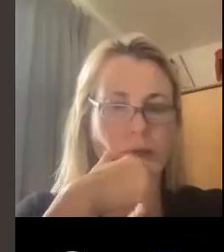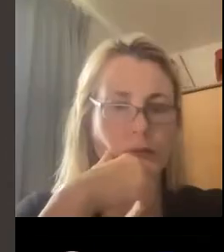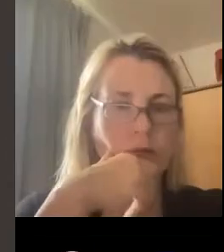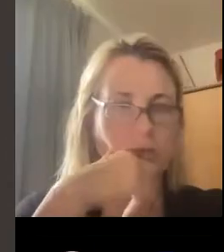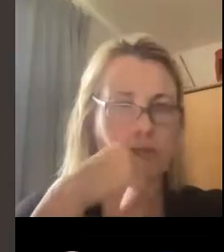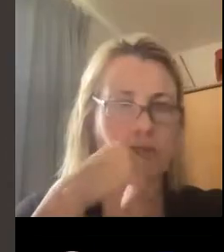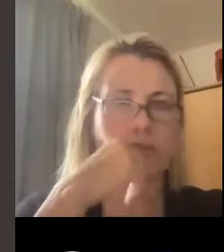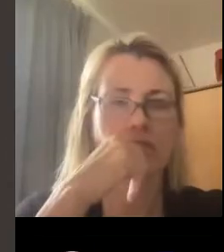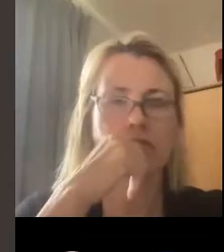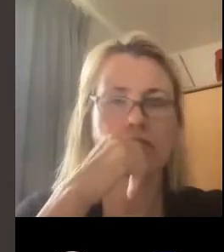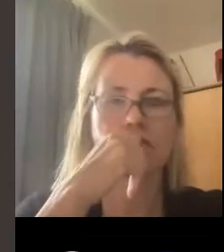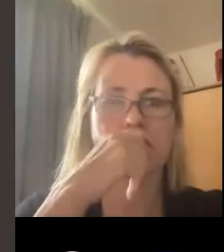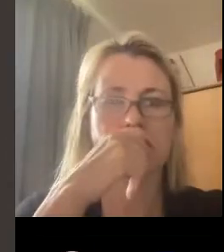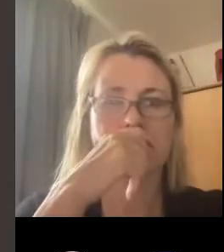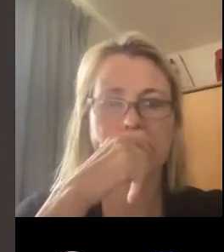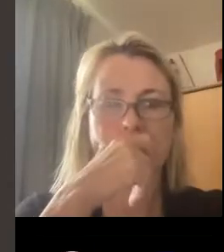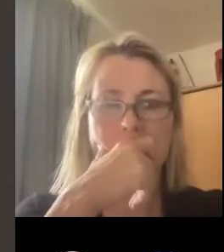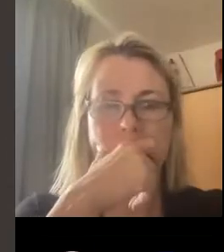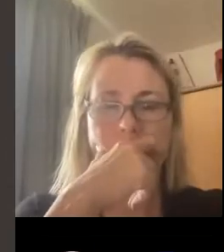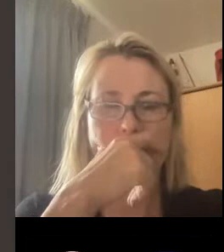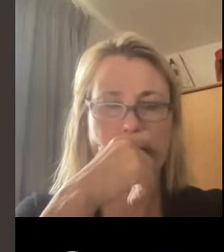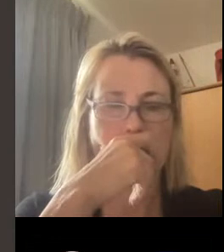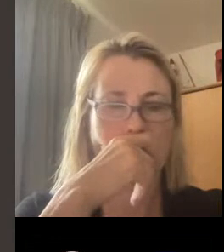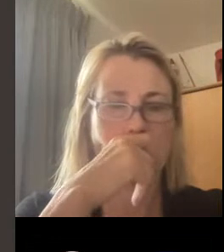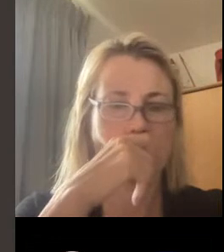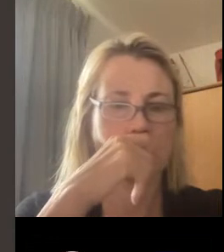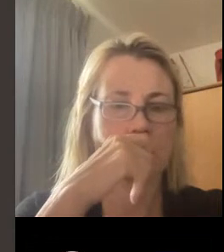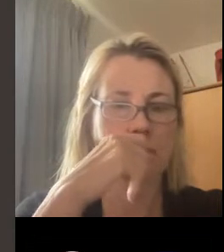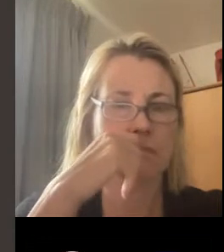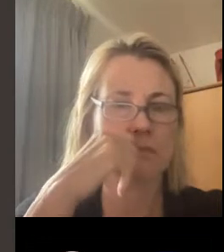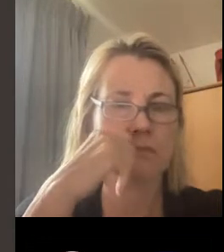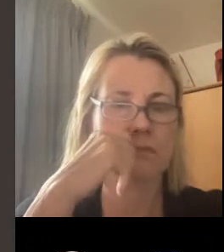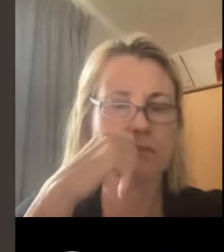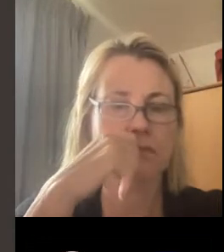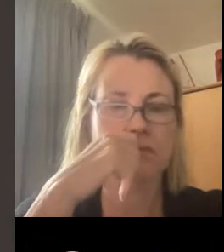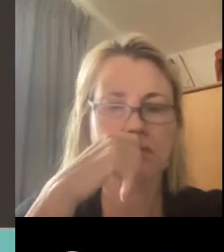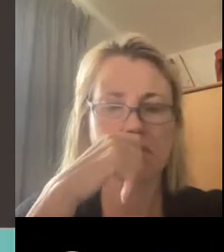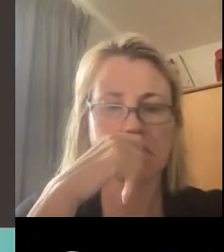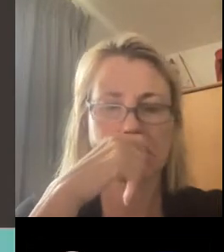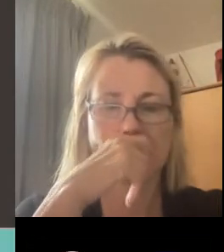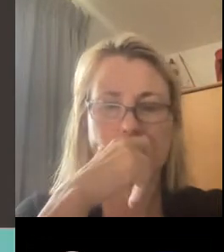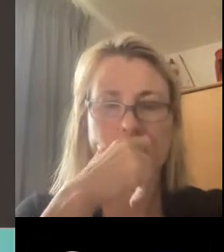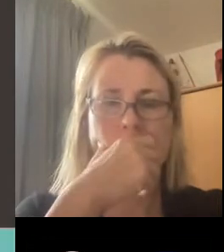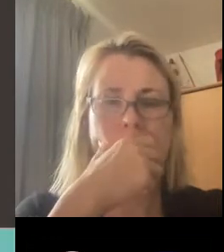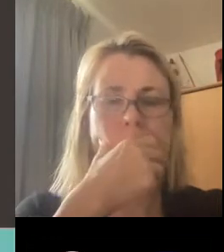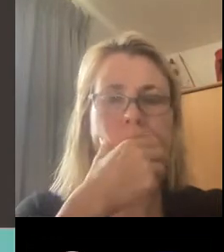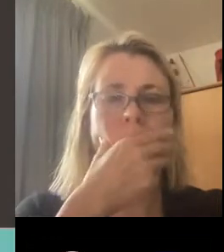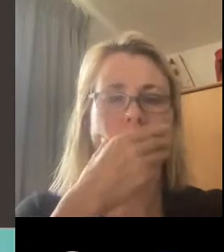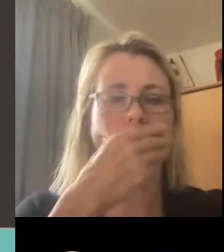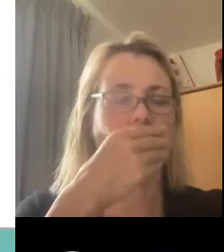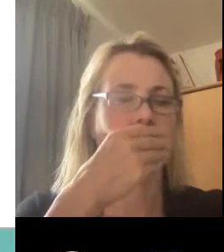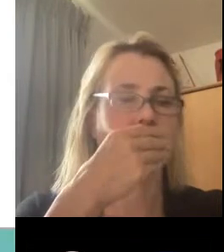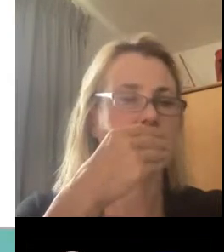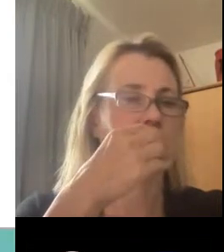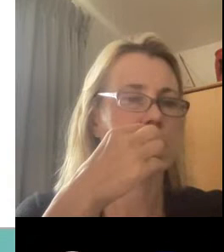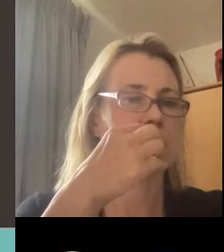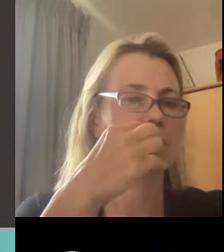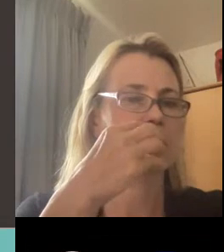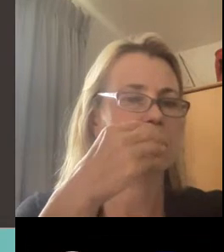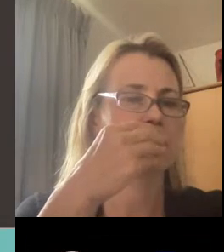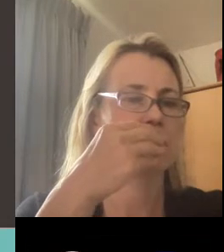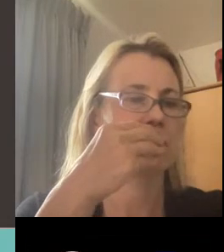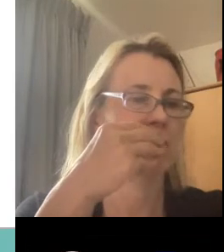Apologies if I am rushing through this somewhat. I'm just conscious that we've got quite a lot to get through. So do stop me if you